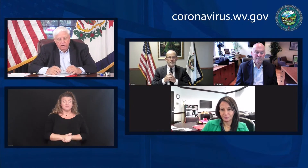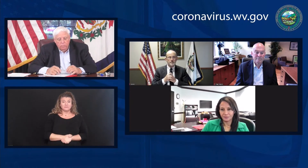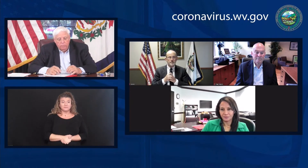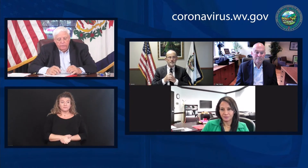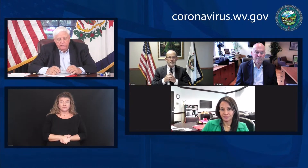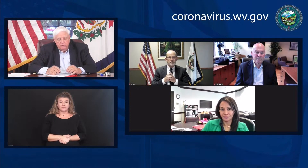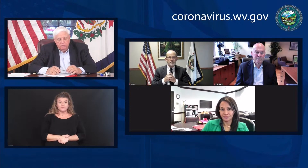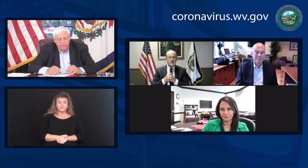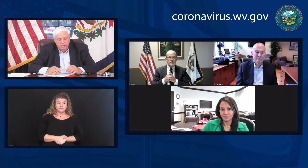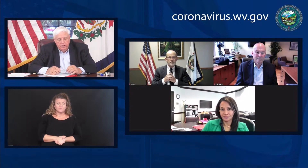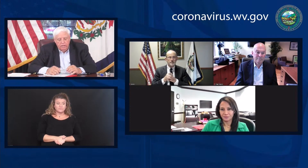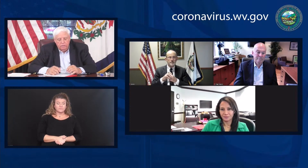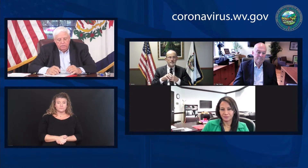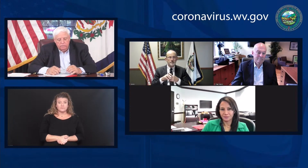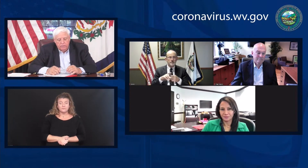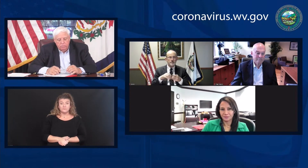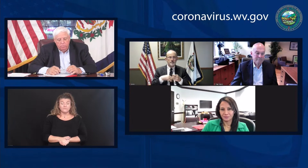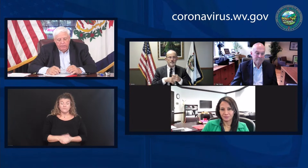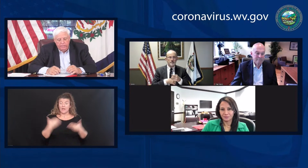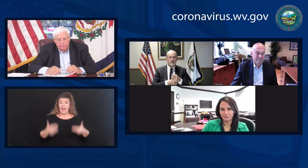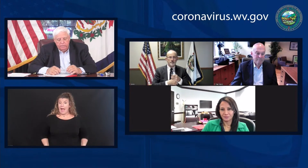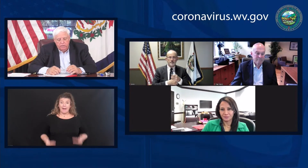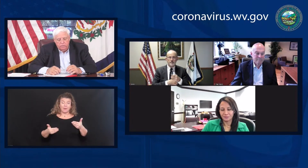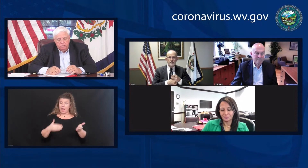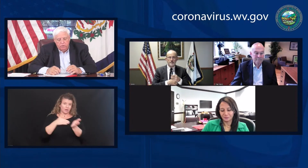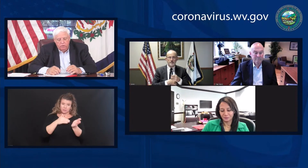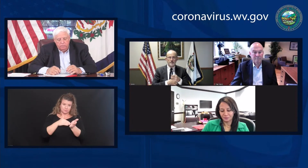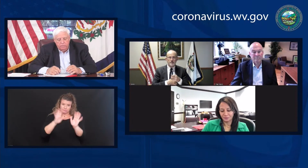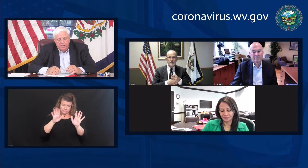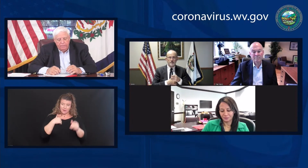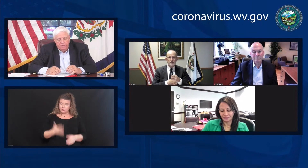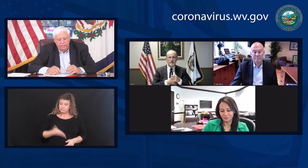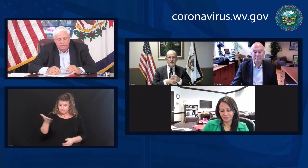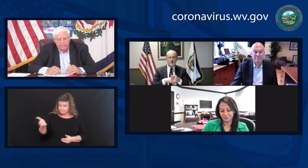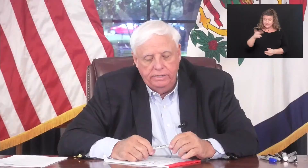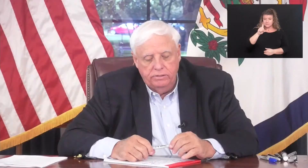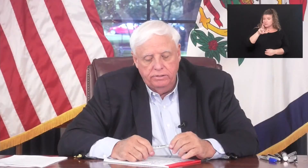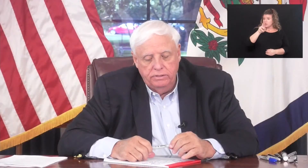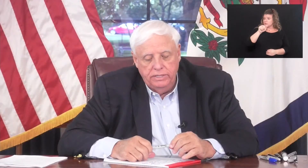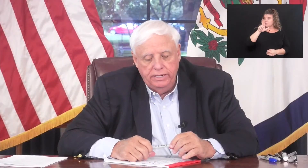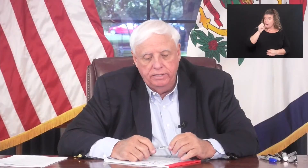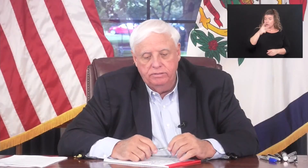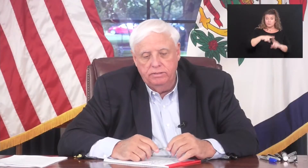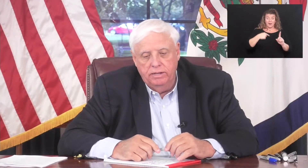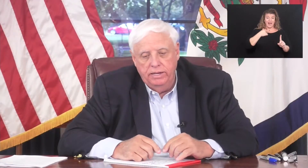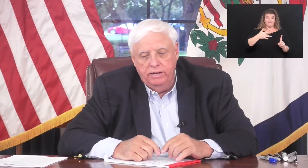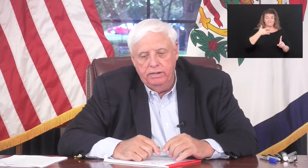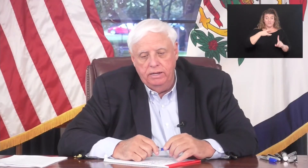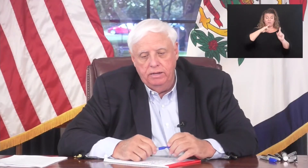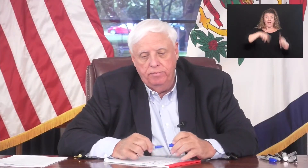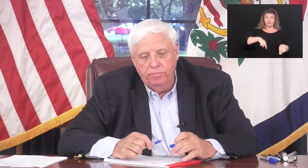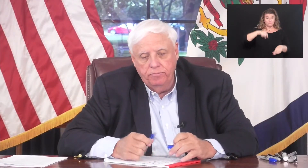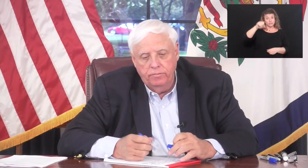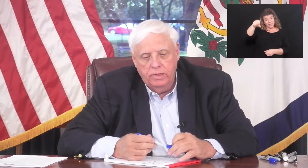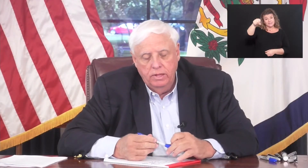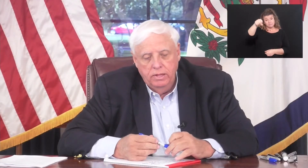Kenny, I don't profess to be a doctor, so I'm going to pass to Dr. Marsh, but I think the answer is yes. And